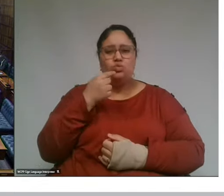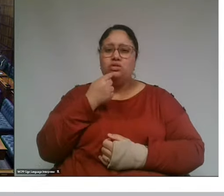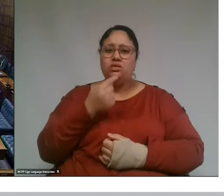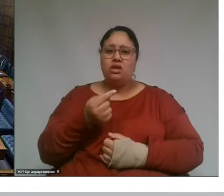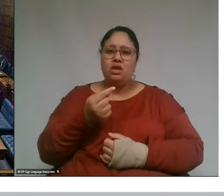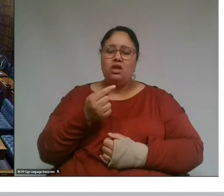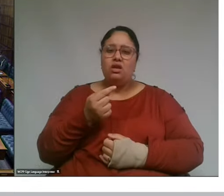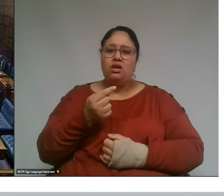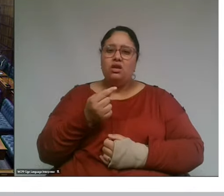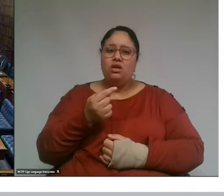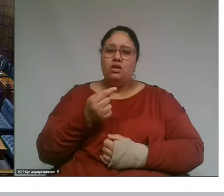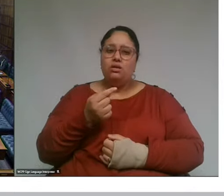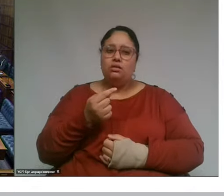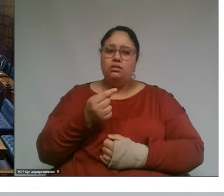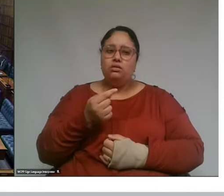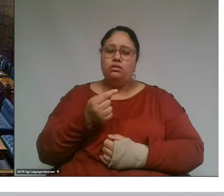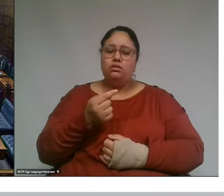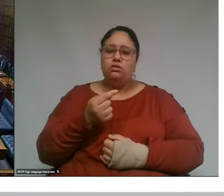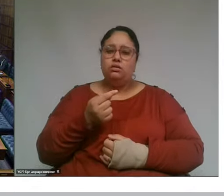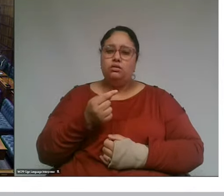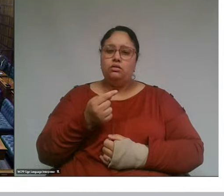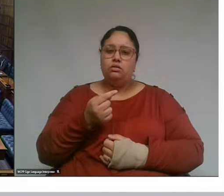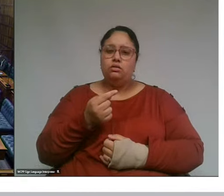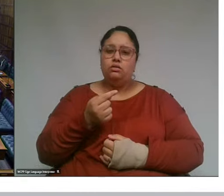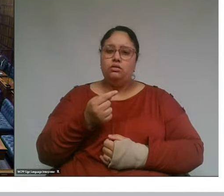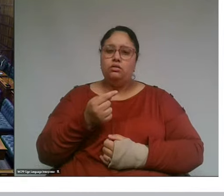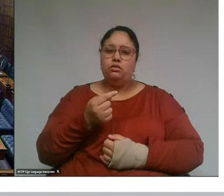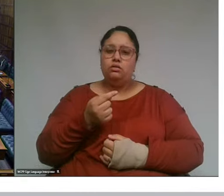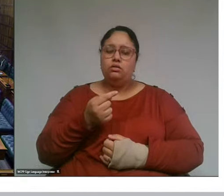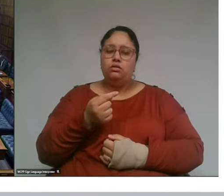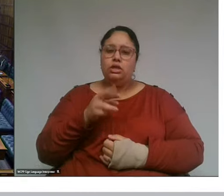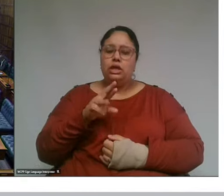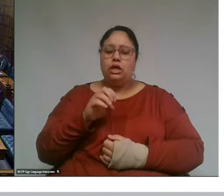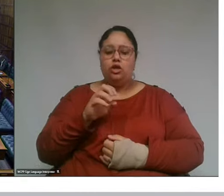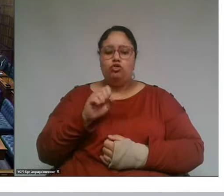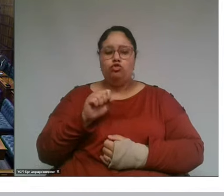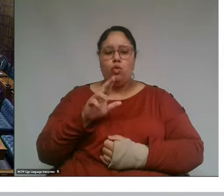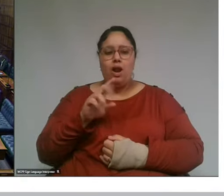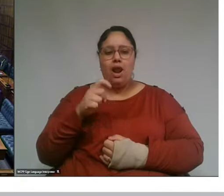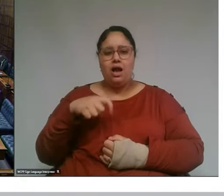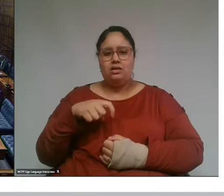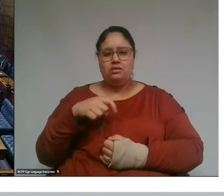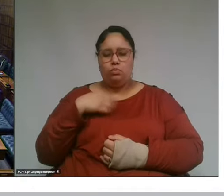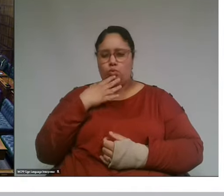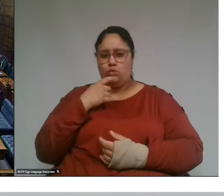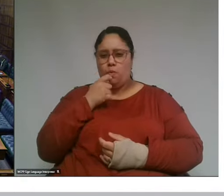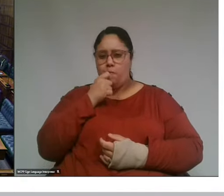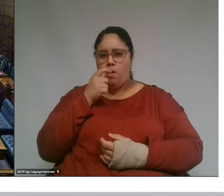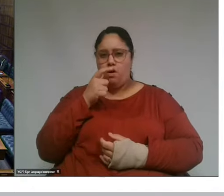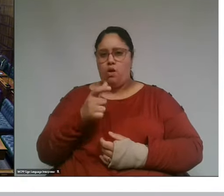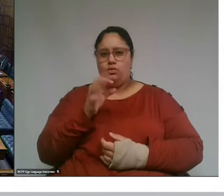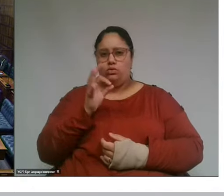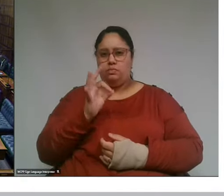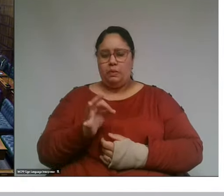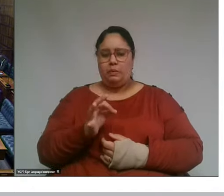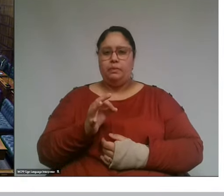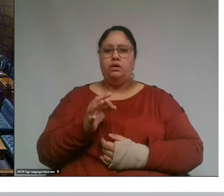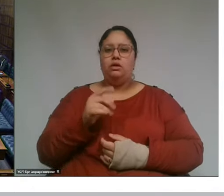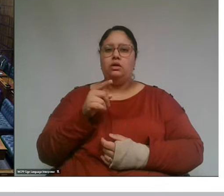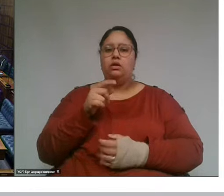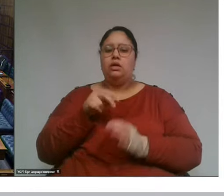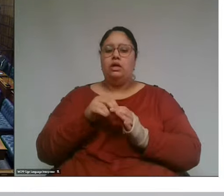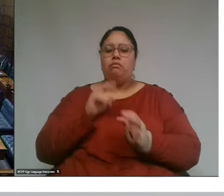that um um rolx if I'm pronouncing it well disinvested due to